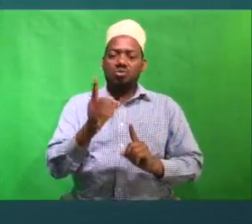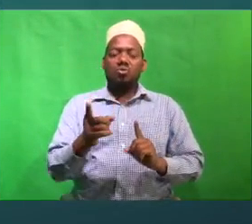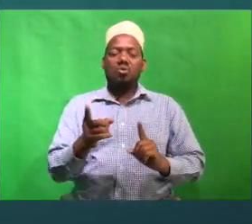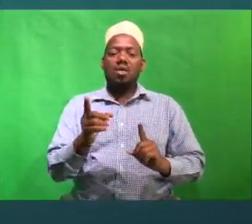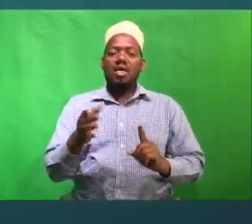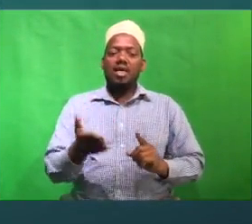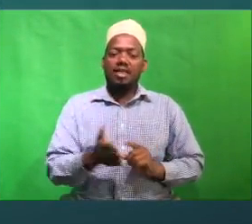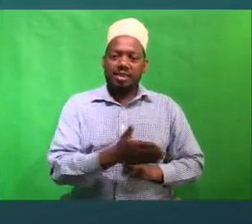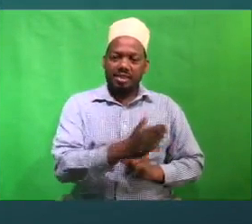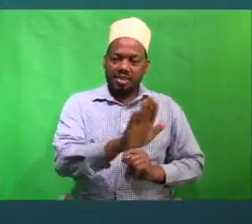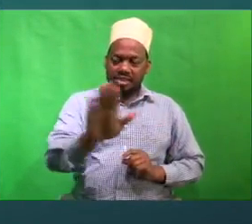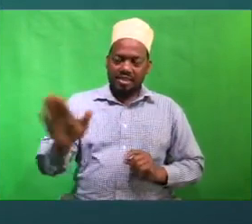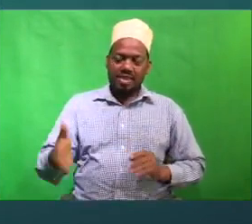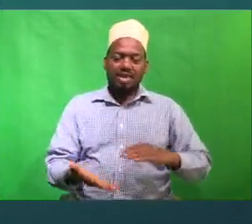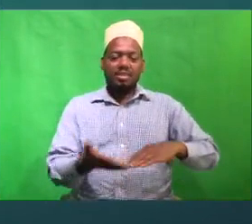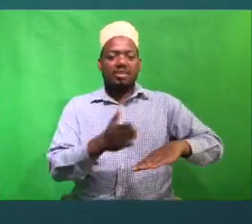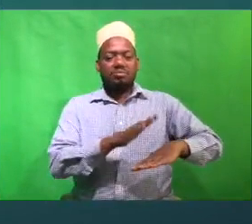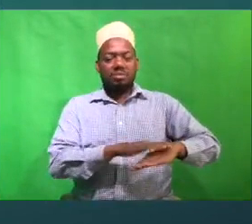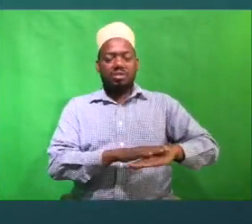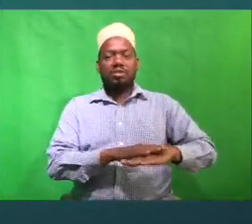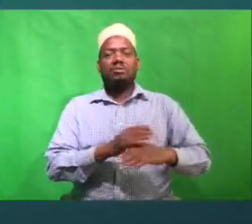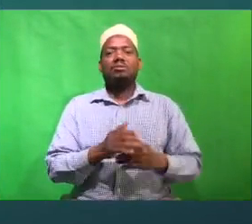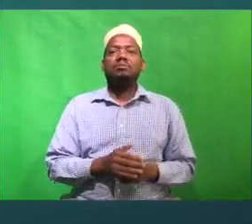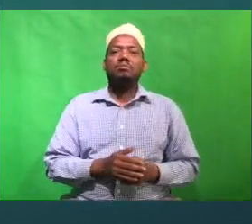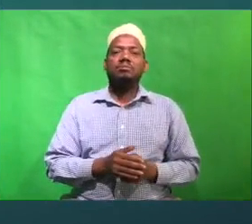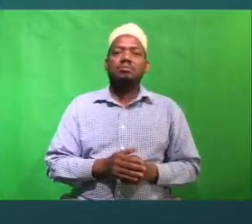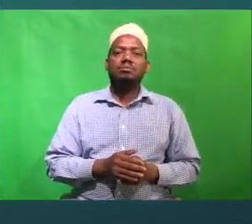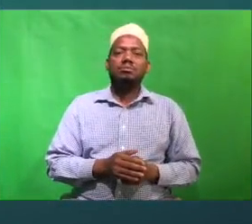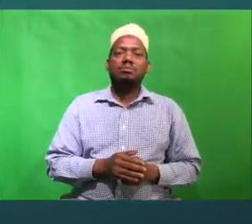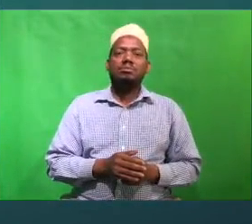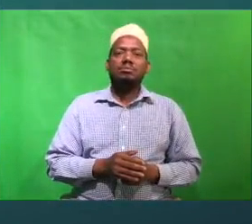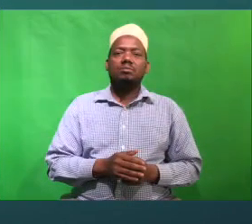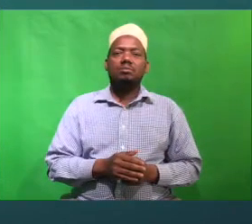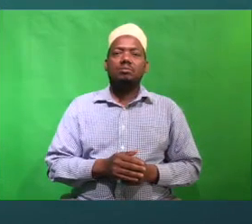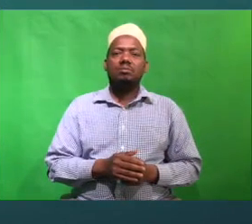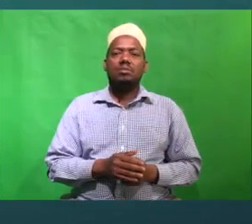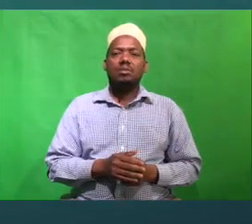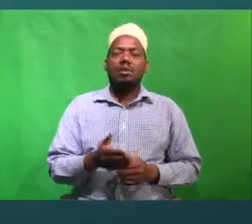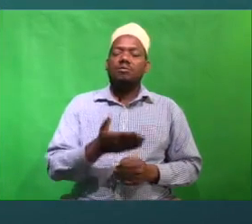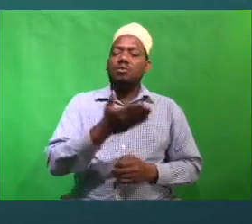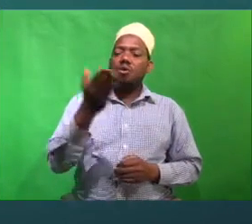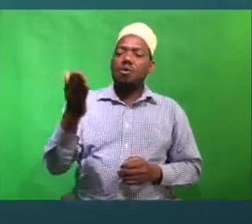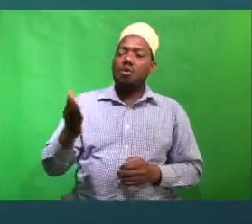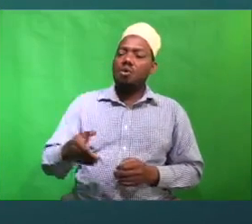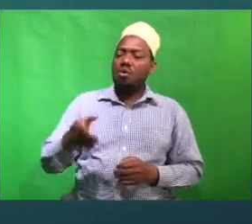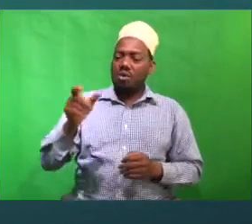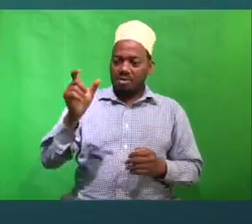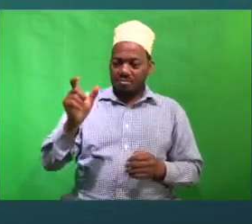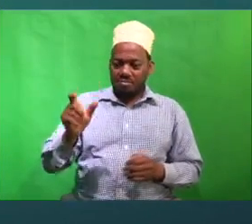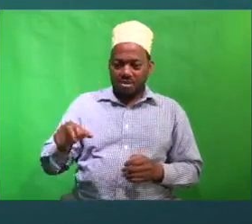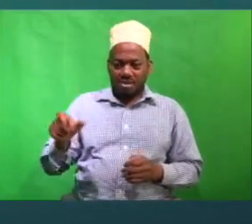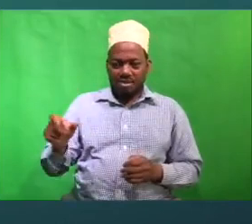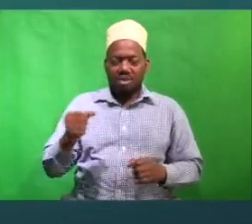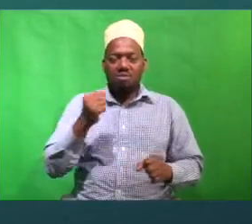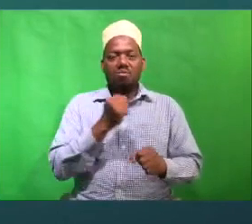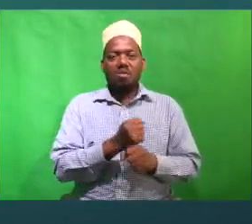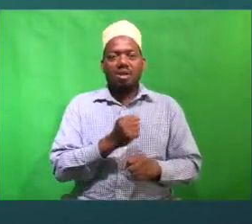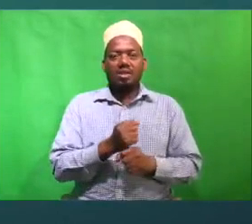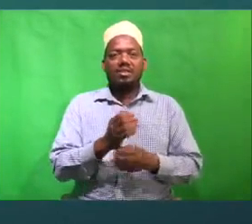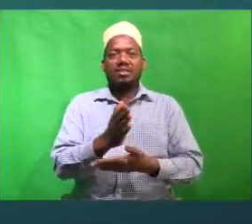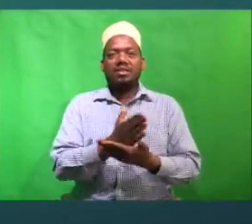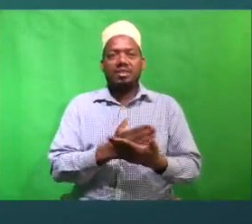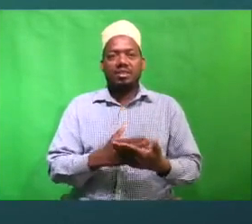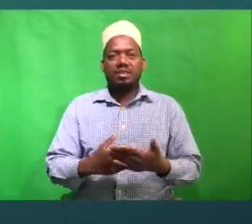her specialization. It's very important. If all person can work in the same way,